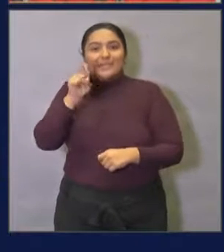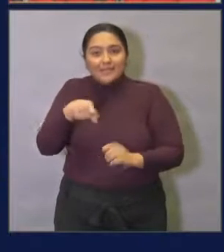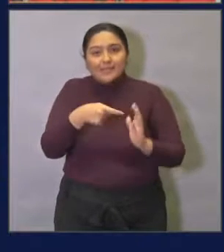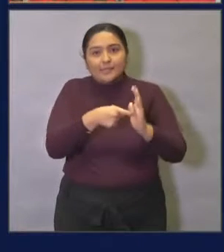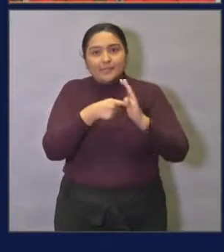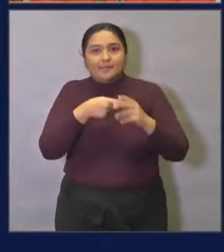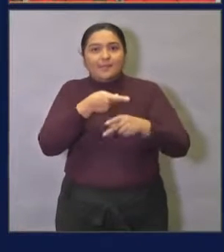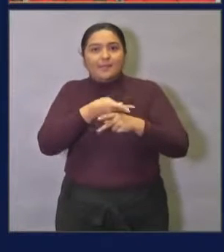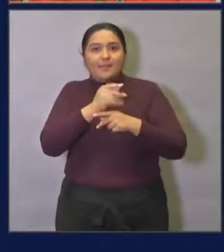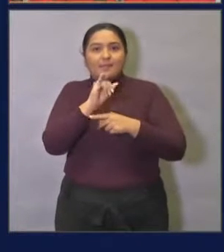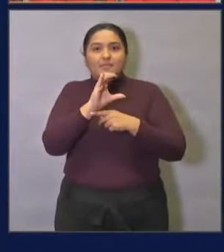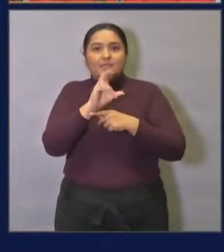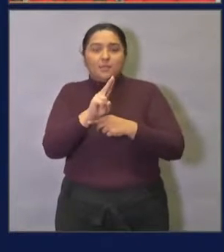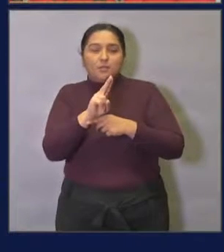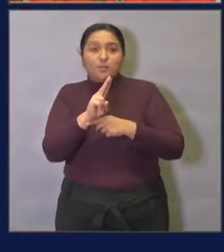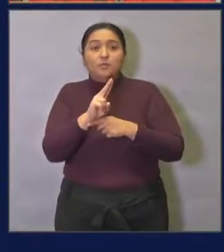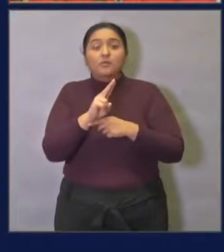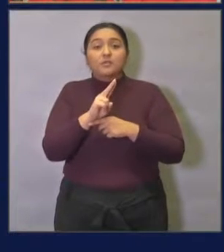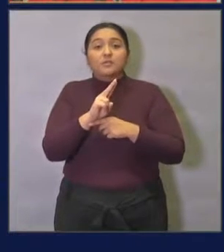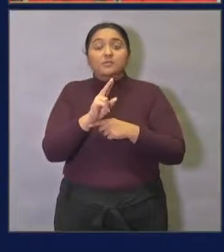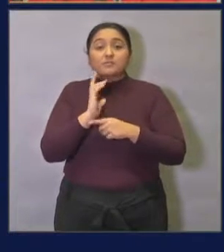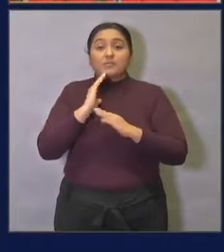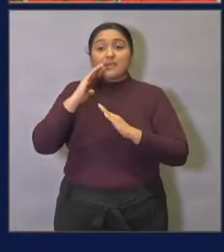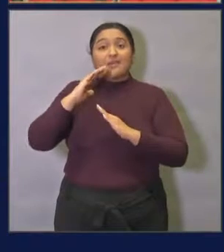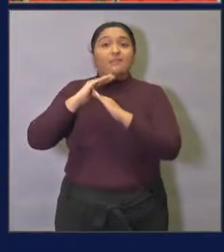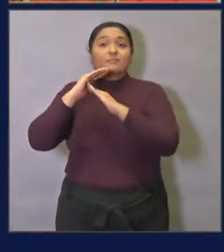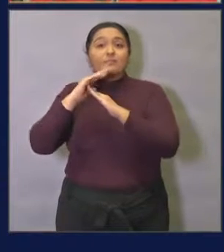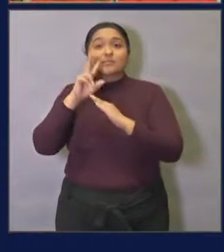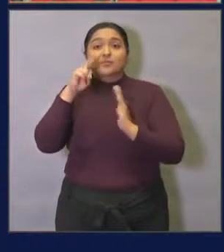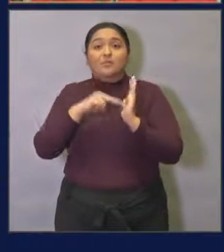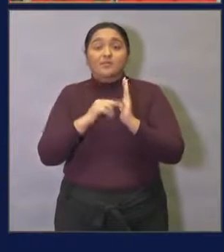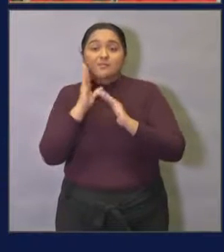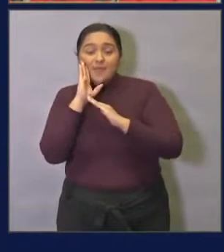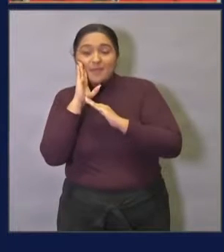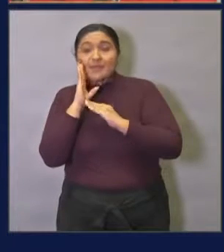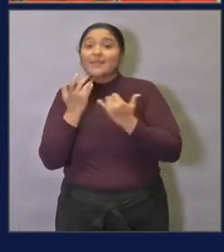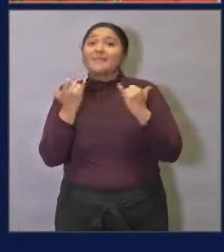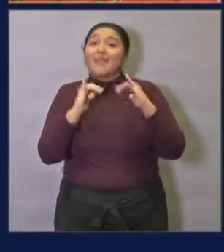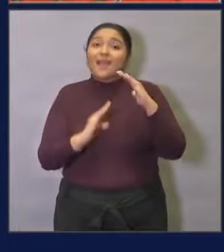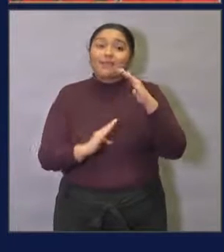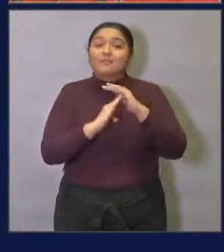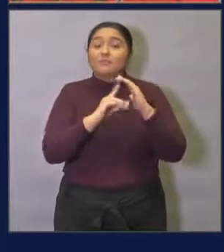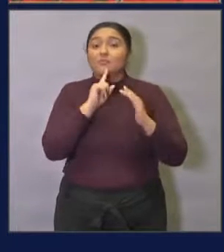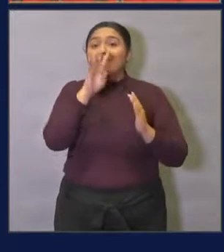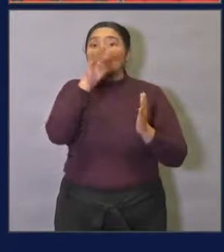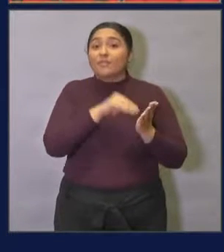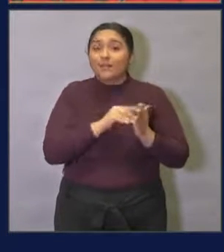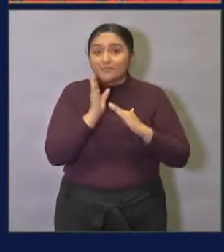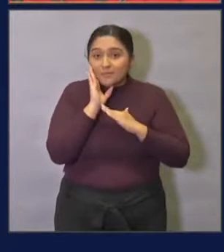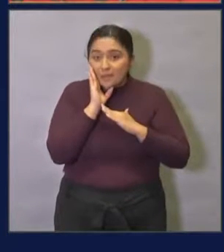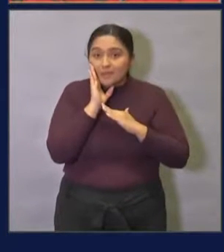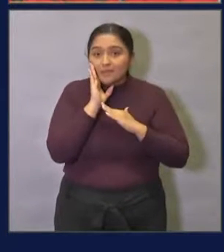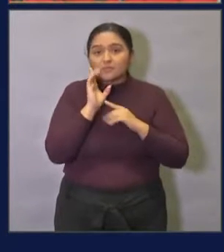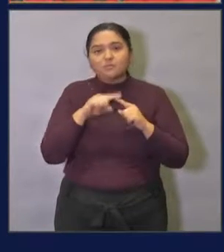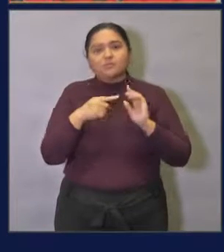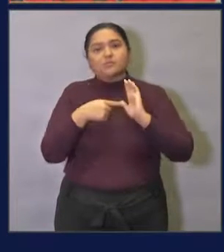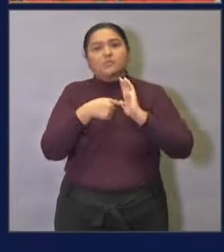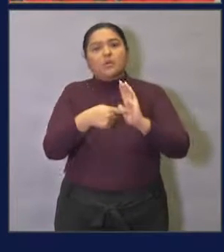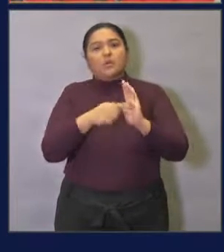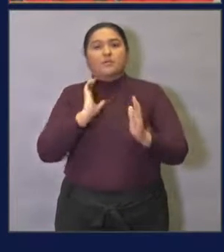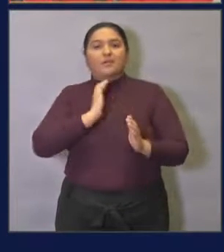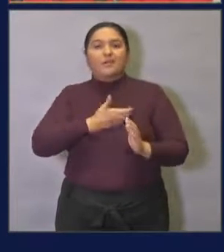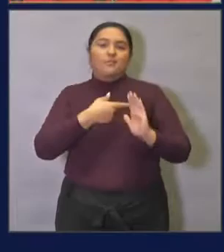graphs had an upper limit of 2,000 beds, but that's now been expanded to 4,000 beds so that we can portray the model projections more